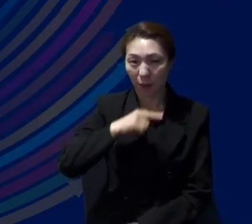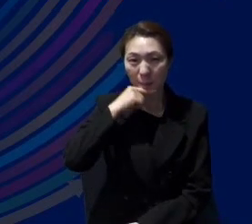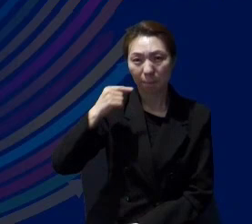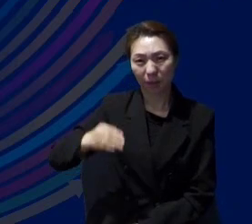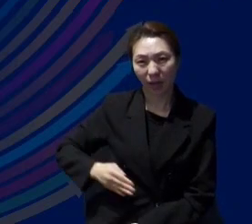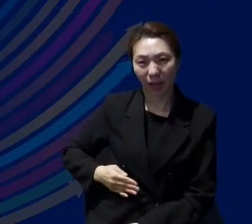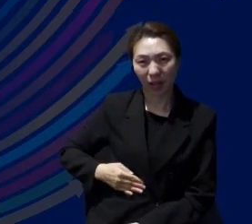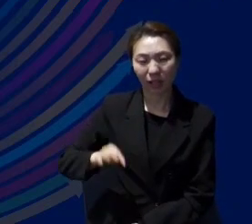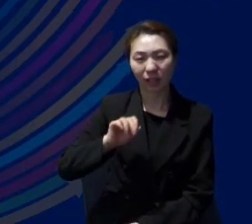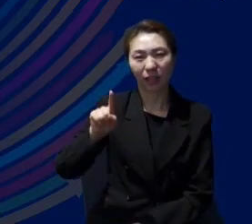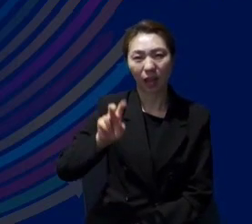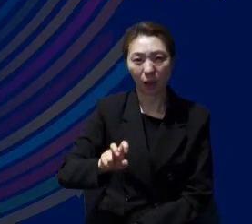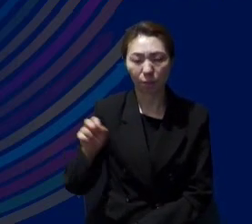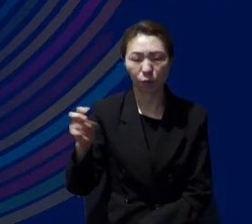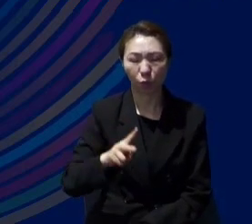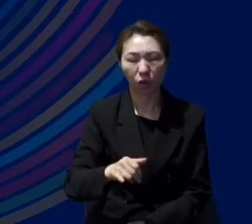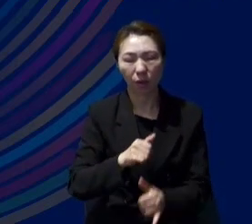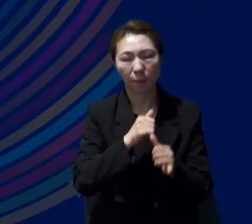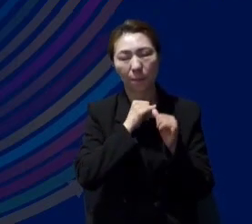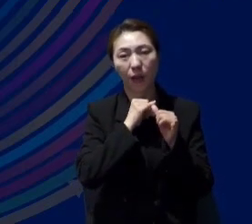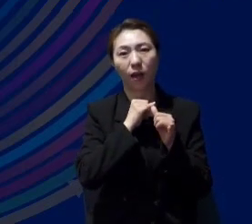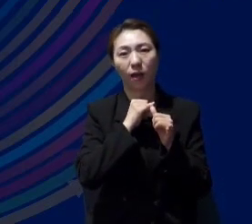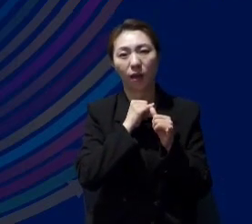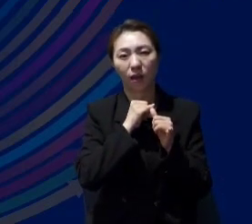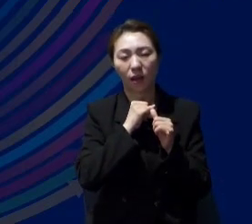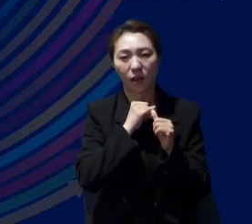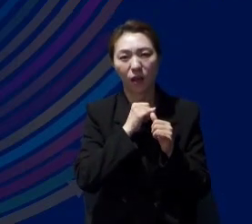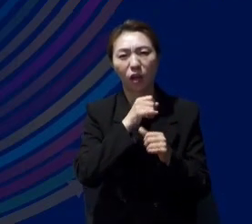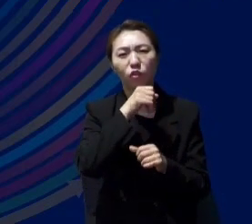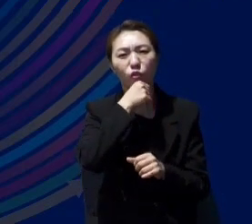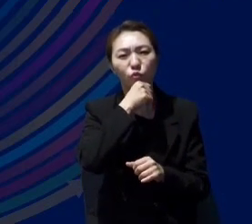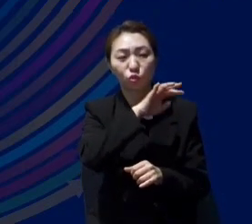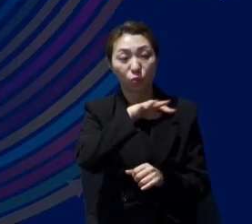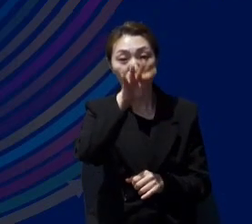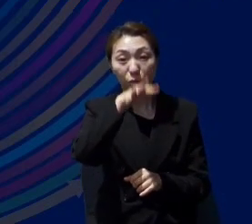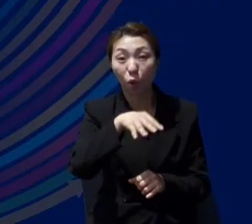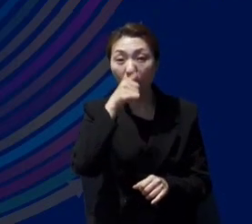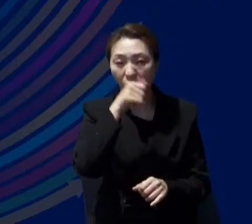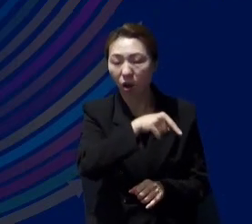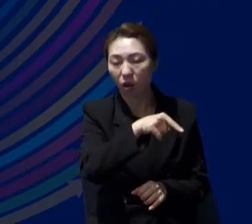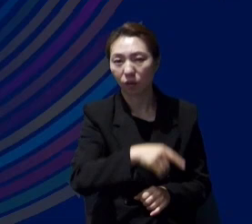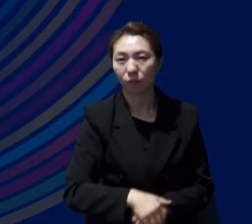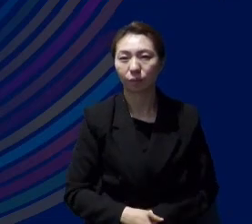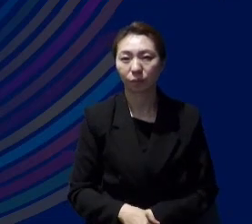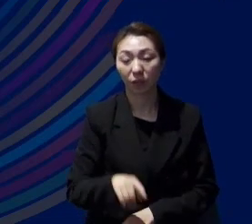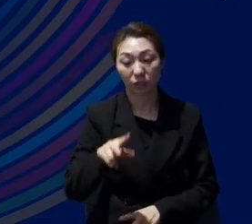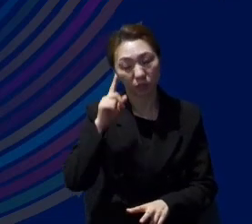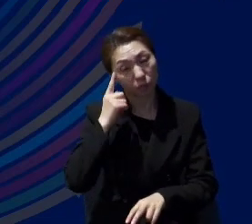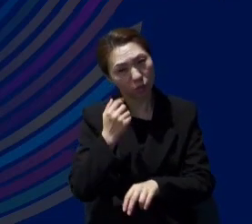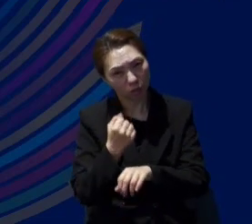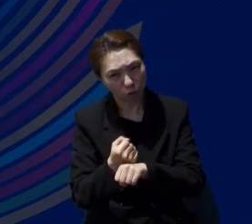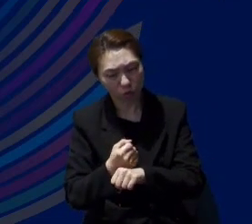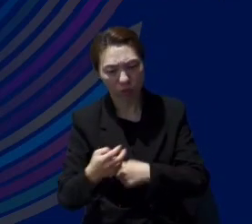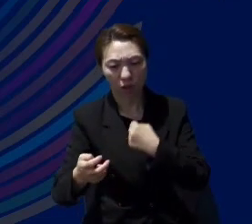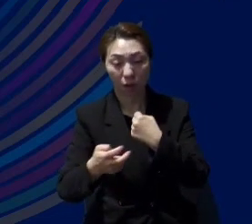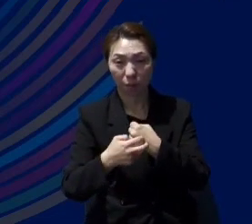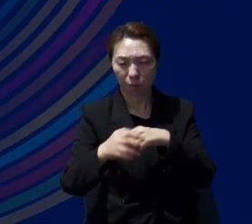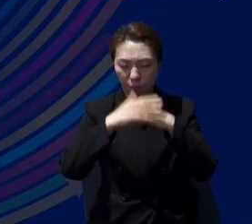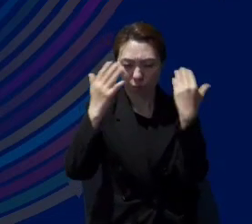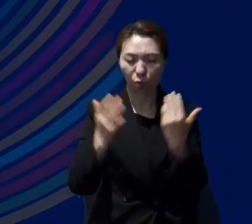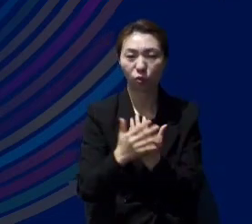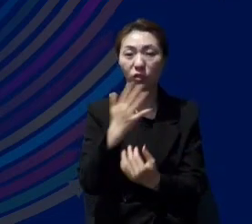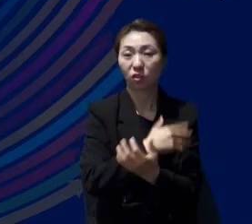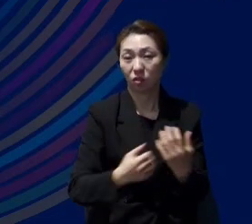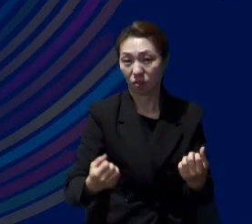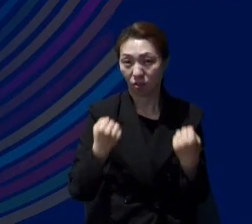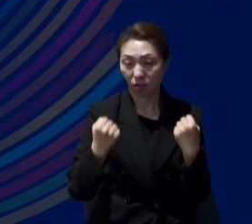is showed the landscape of the changes and the disease burden in the Korea. So our research can be used to